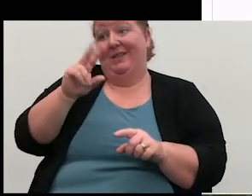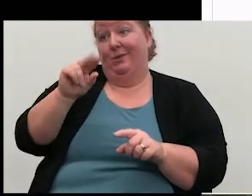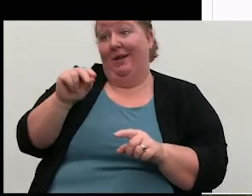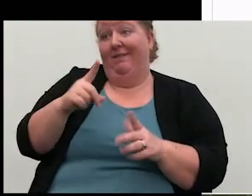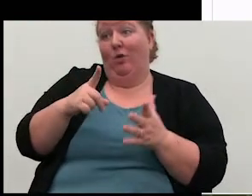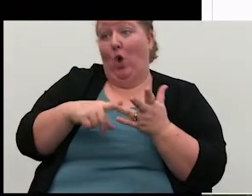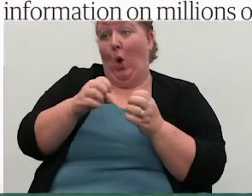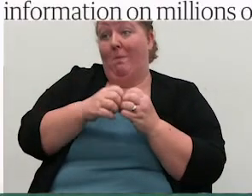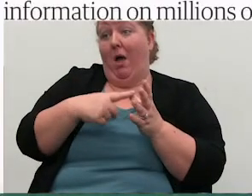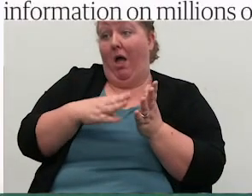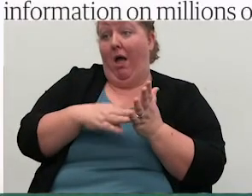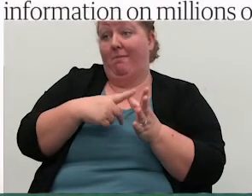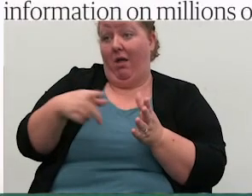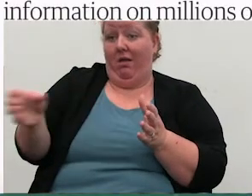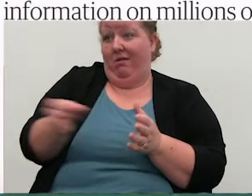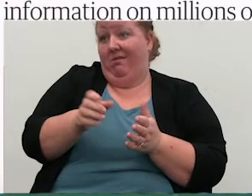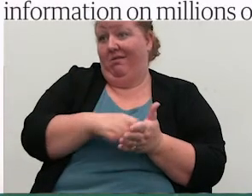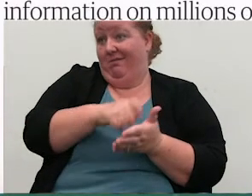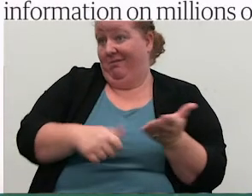get Obama elected.